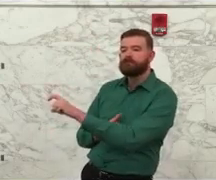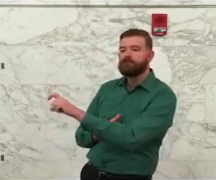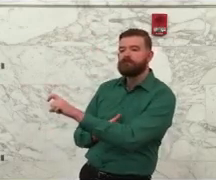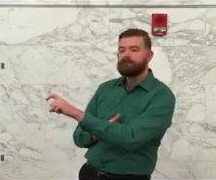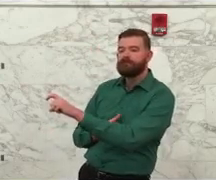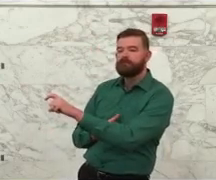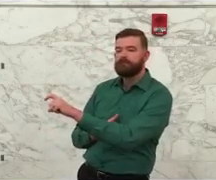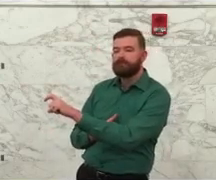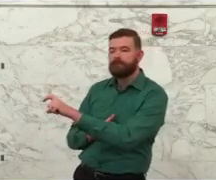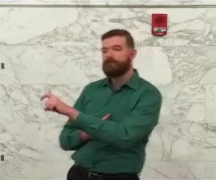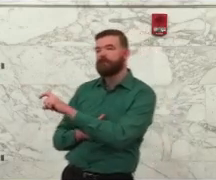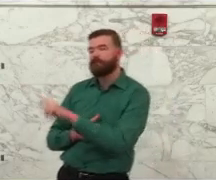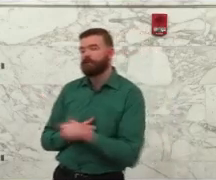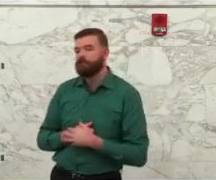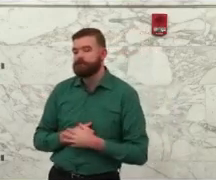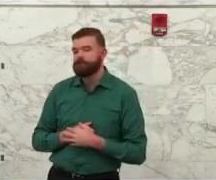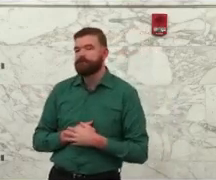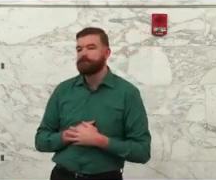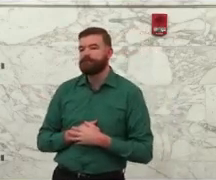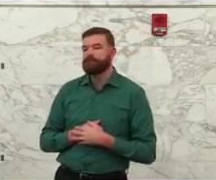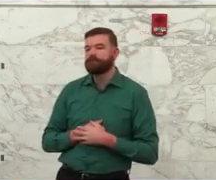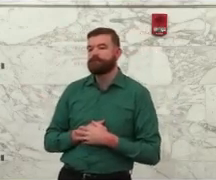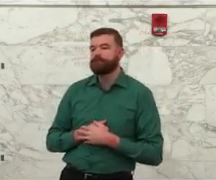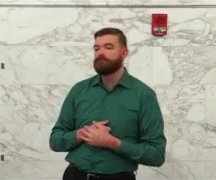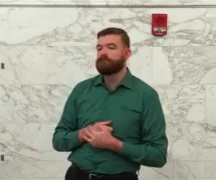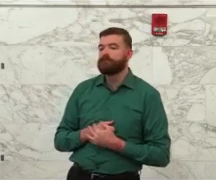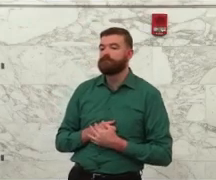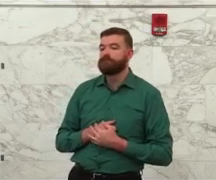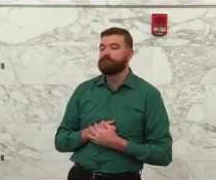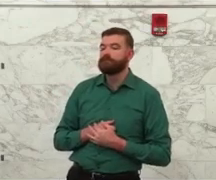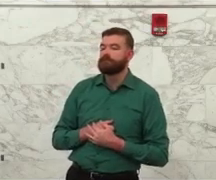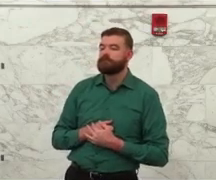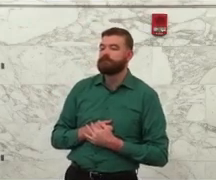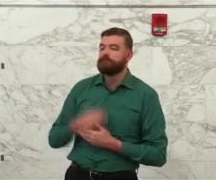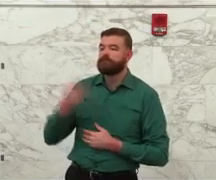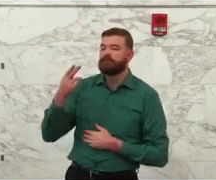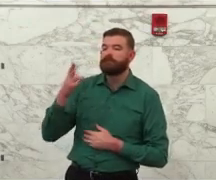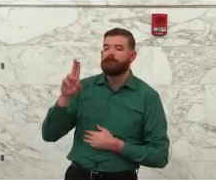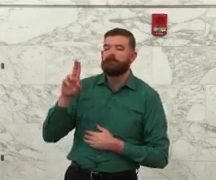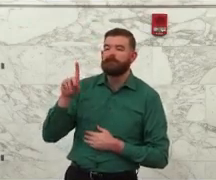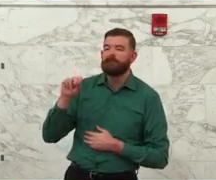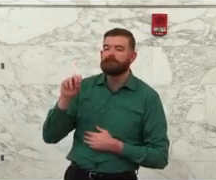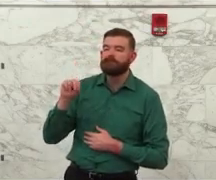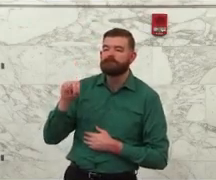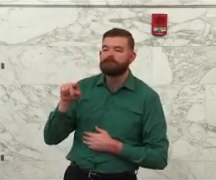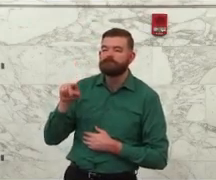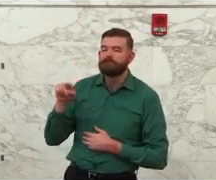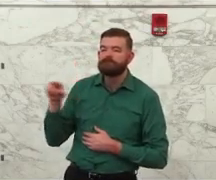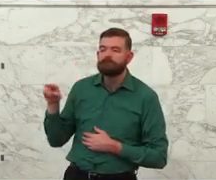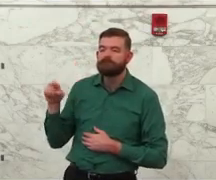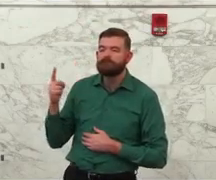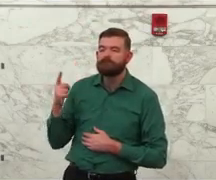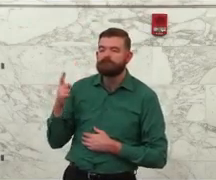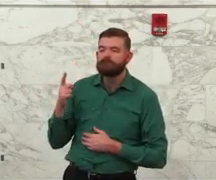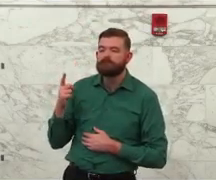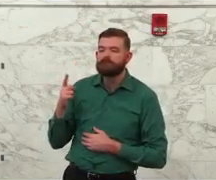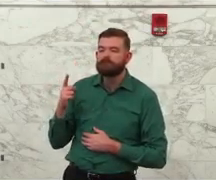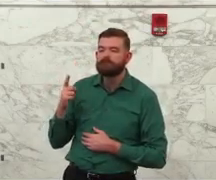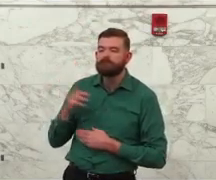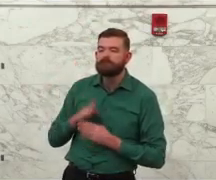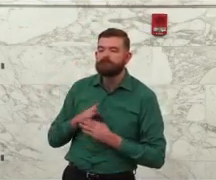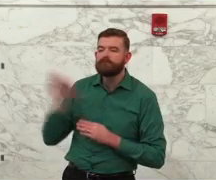Hudson crossings. Any issues with those? No issues. Just okay. Make sure if you're crossing the Hudson, it is